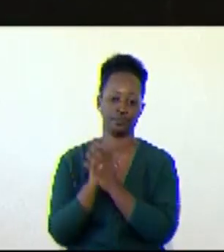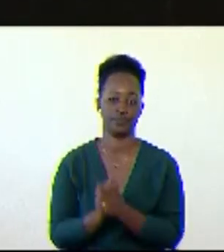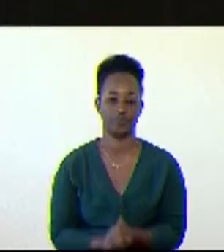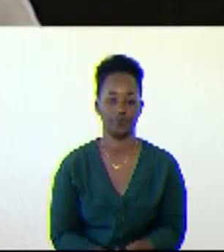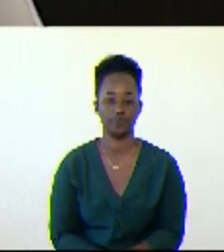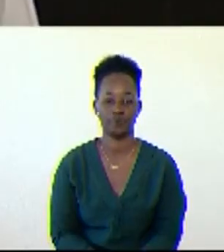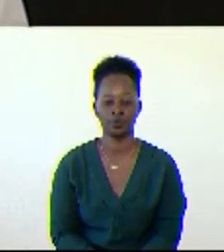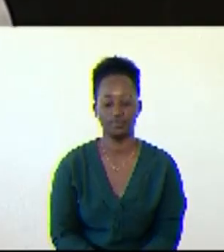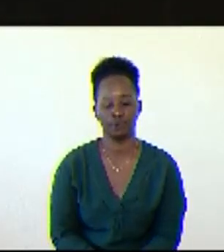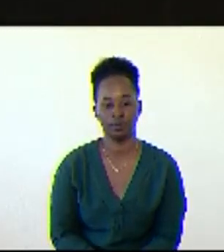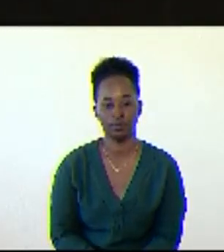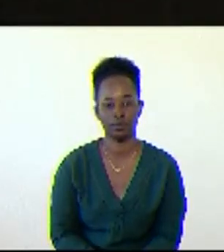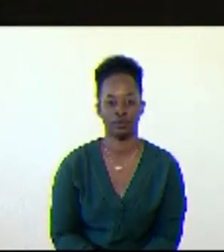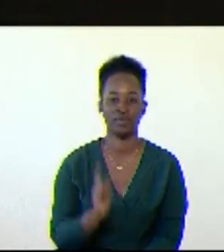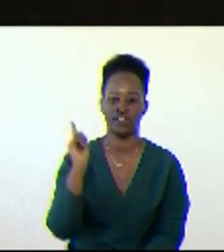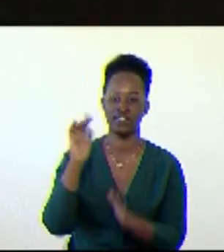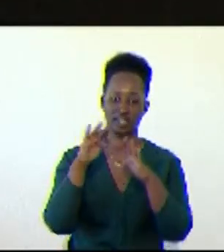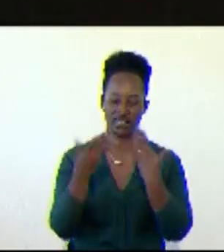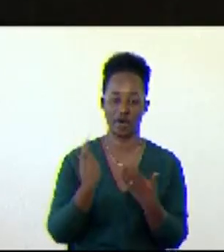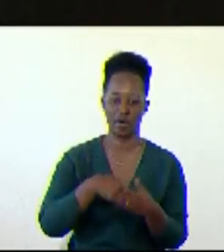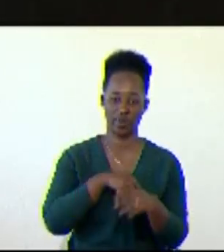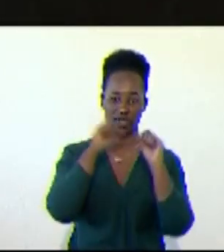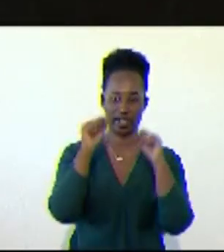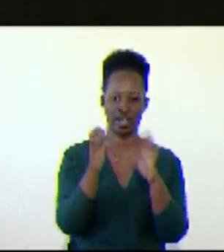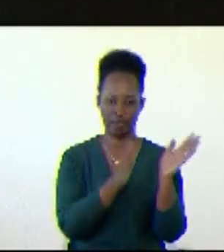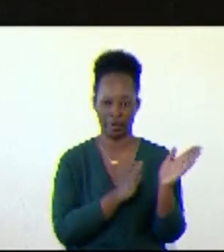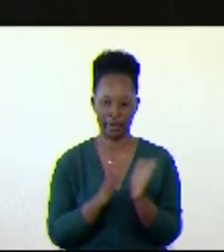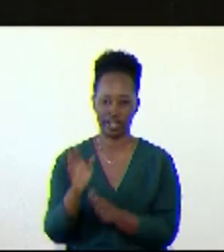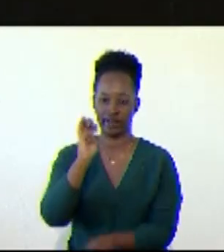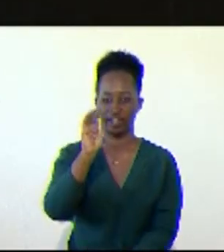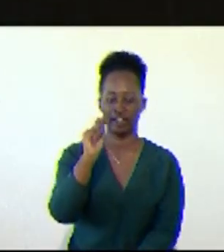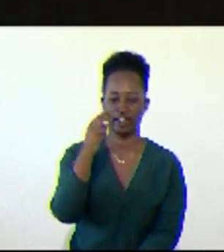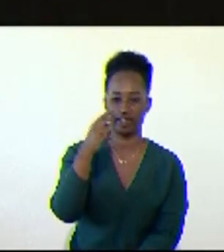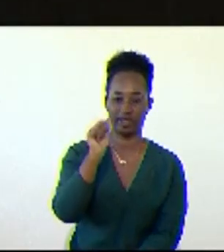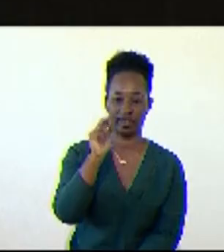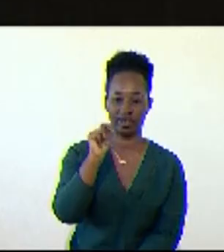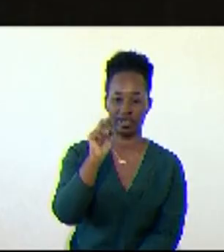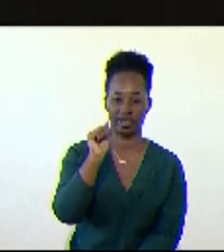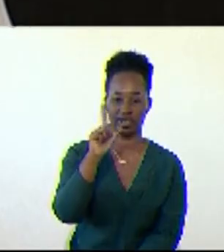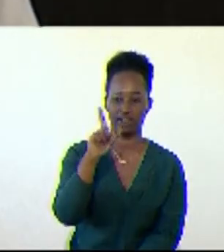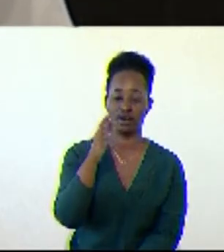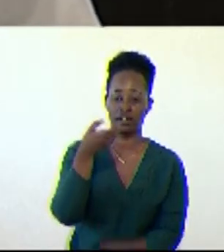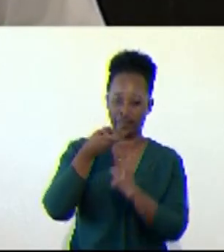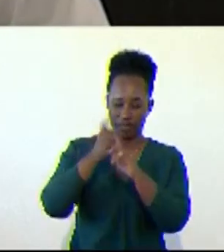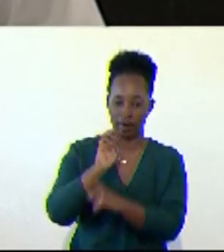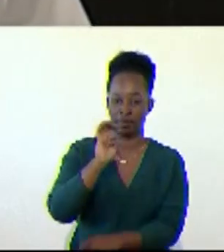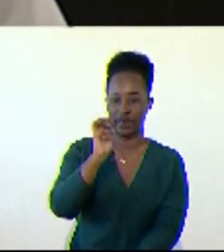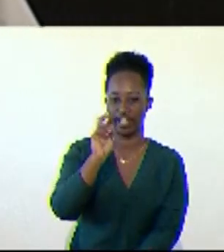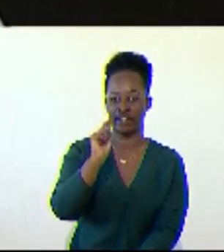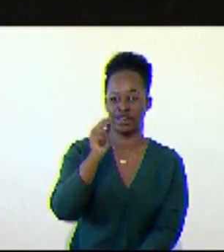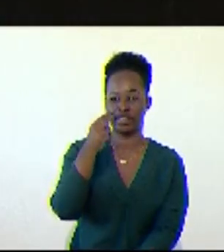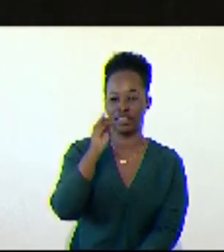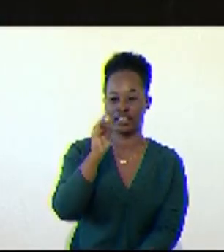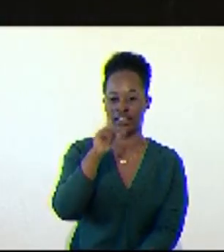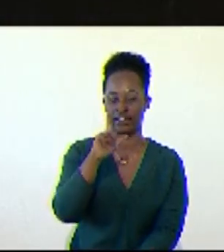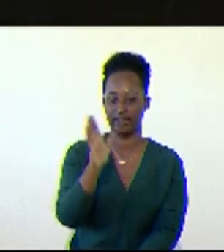CH3COH. This is how we can prepare ethanol from ethyl chloride. Now, let me ask you a